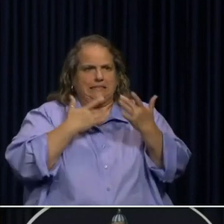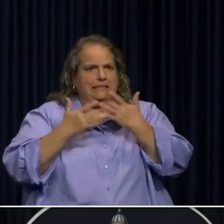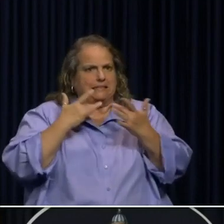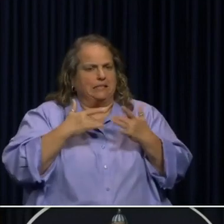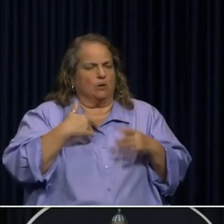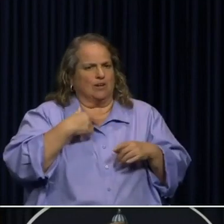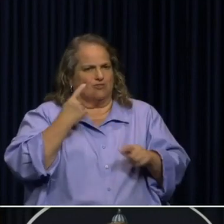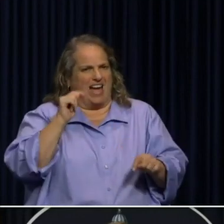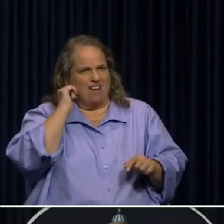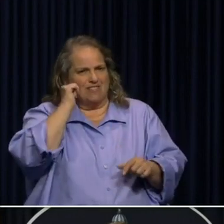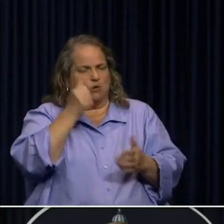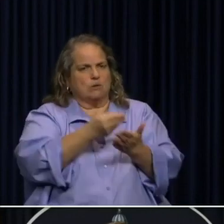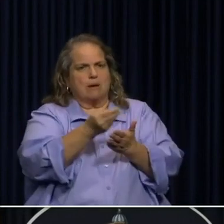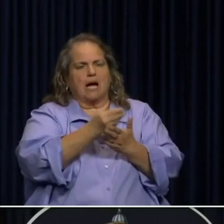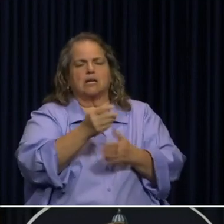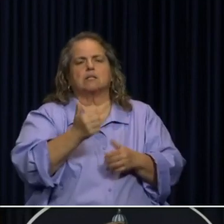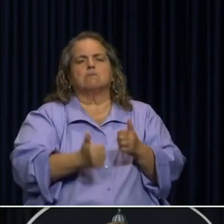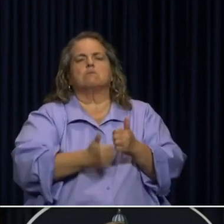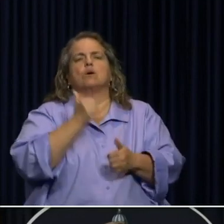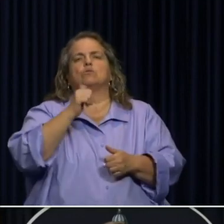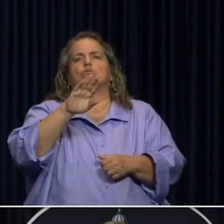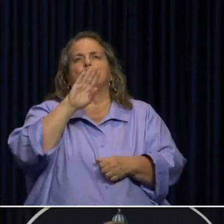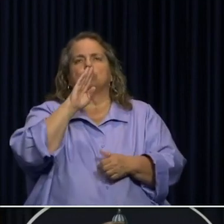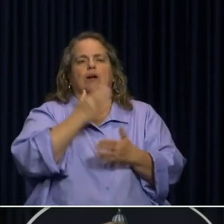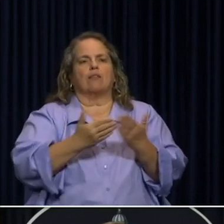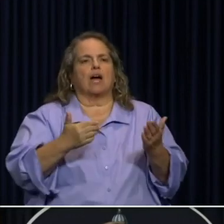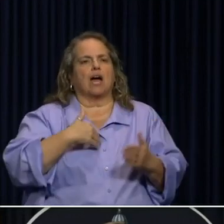is the most frustrating thing that I've tried to